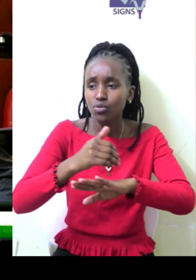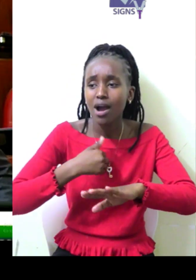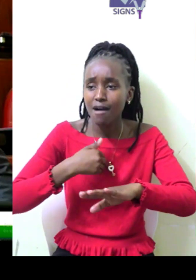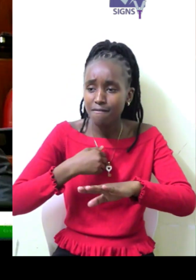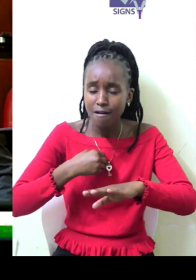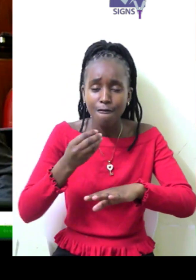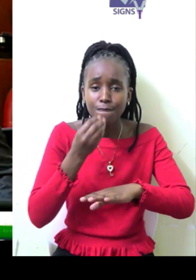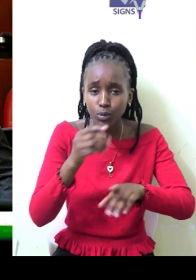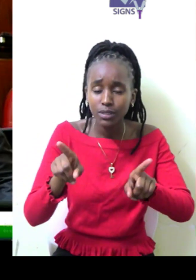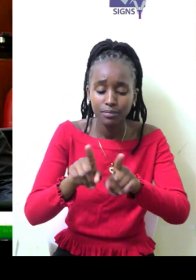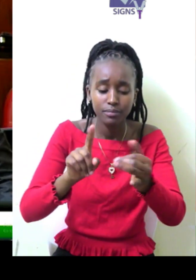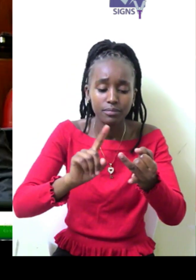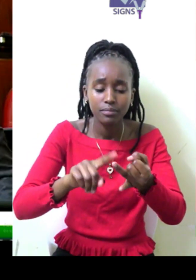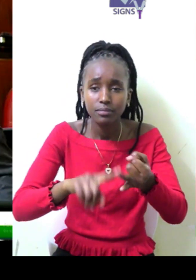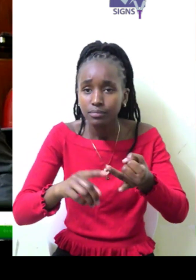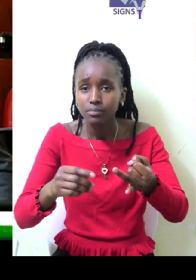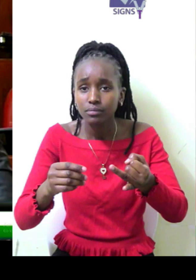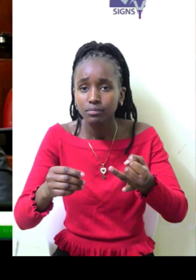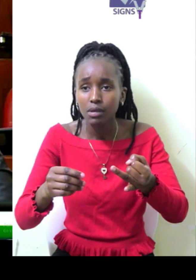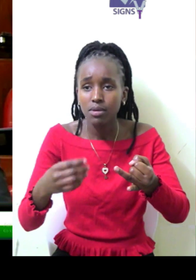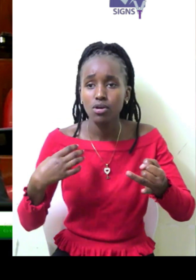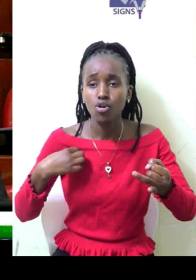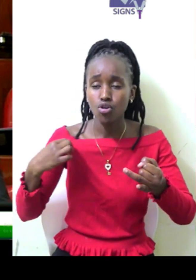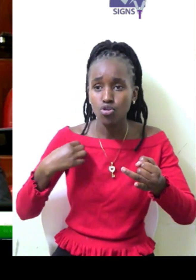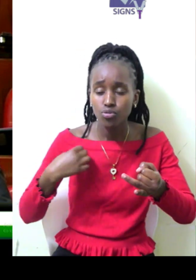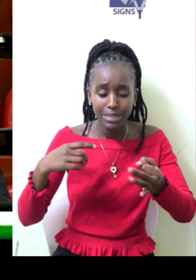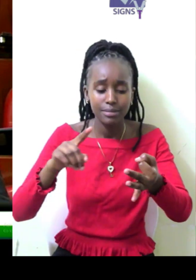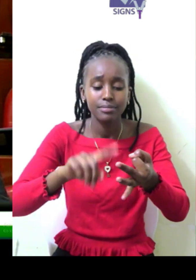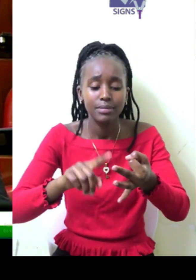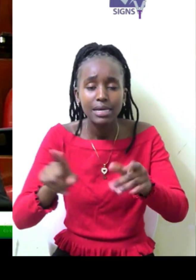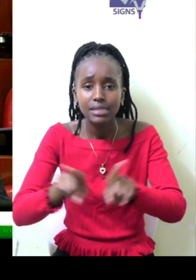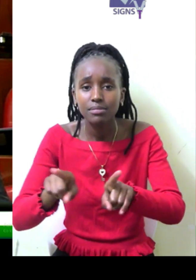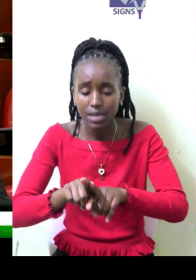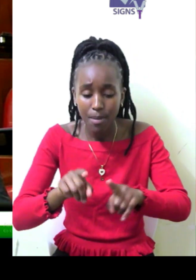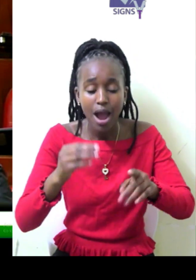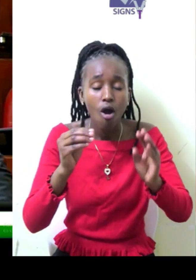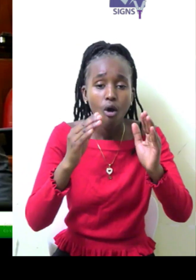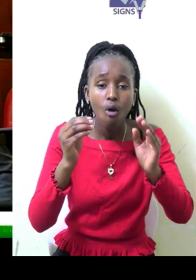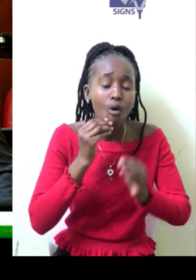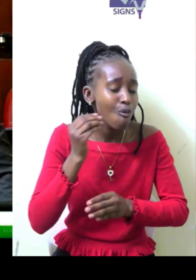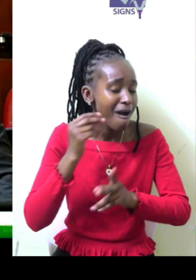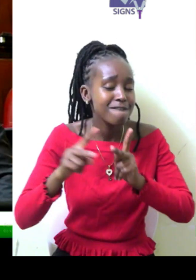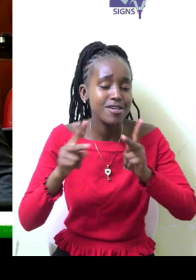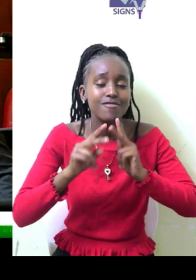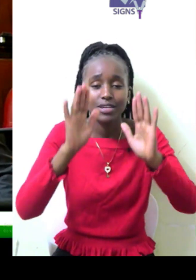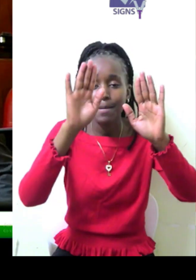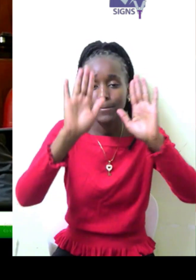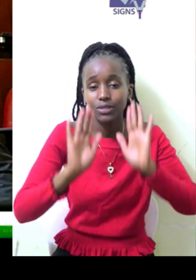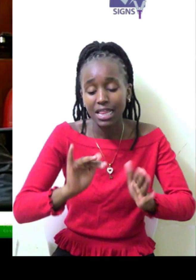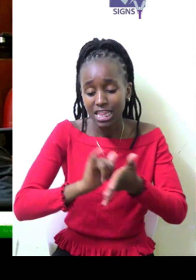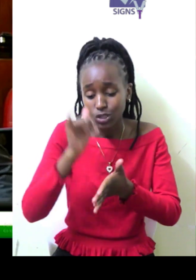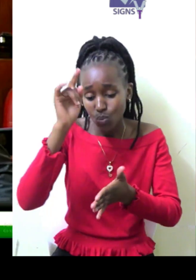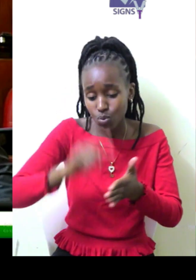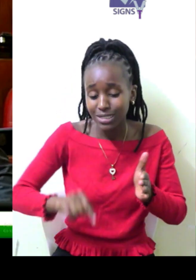clothing, yes. But it's also important to have shelter. And that is what this government is talking about. And when you talk